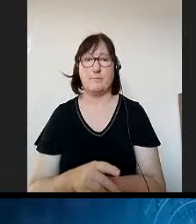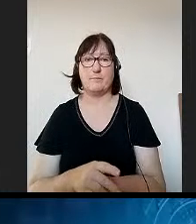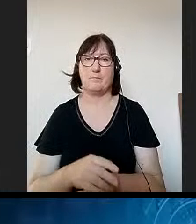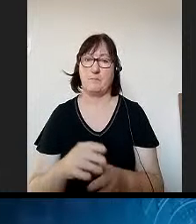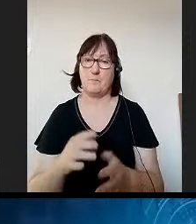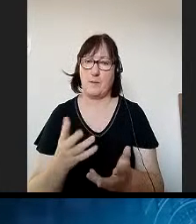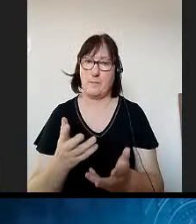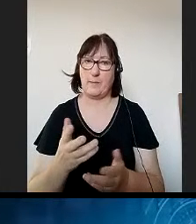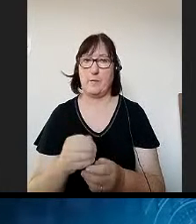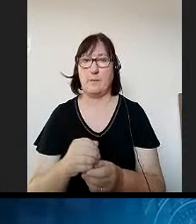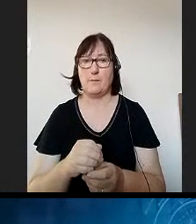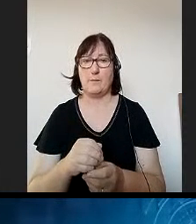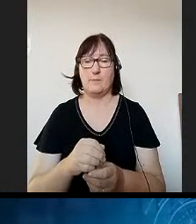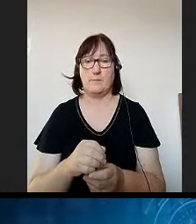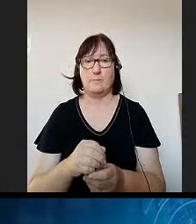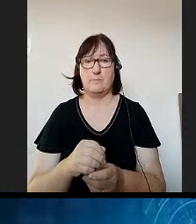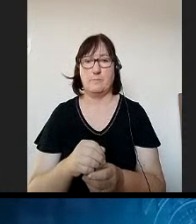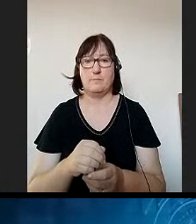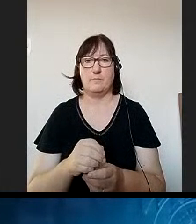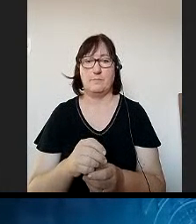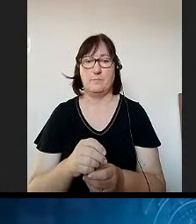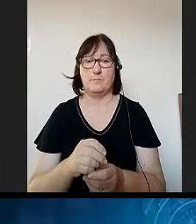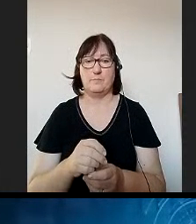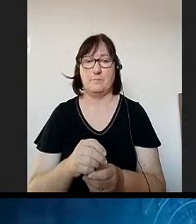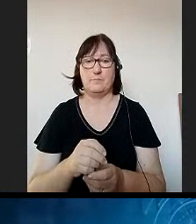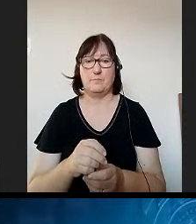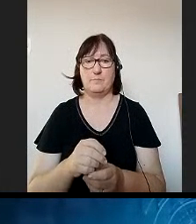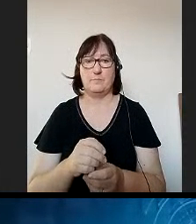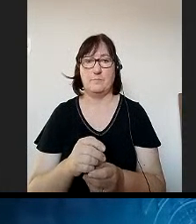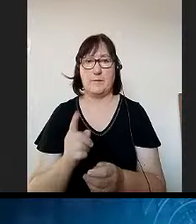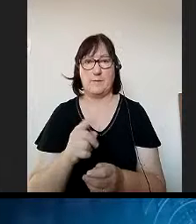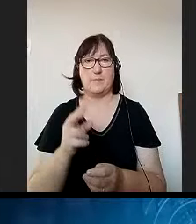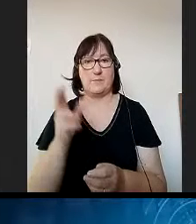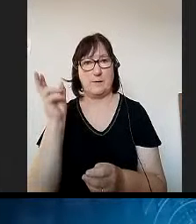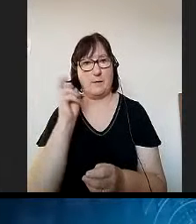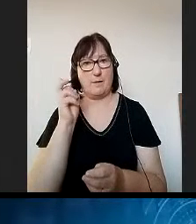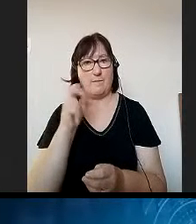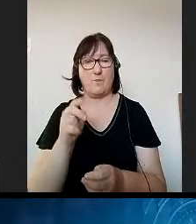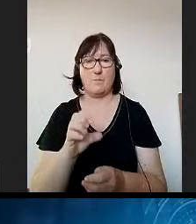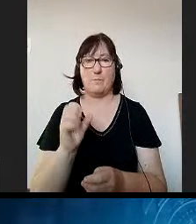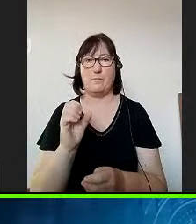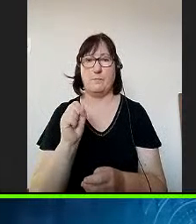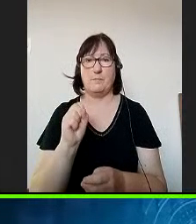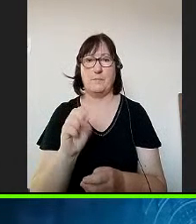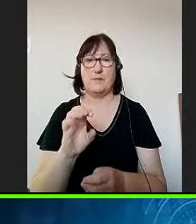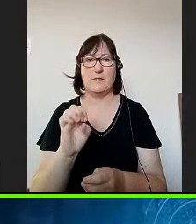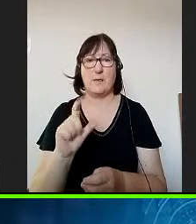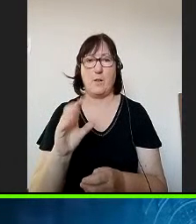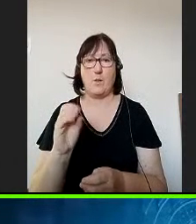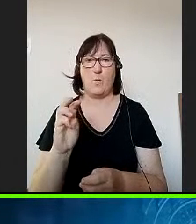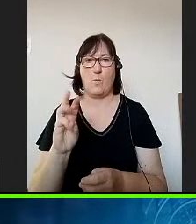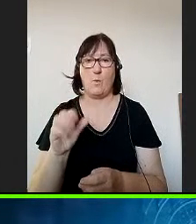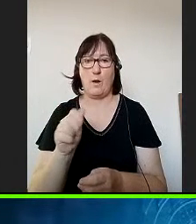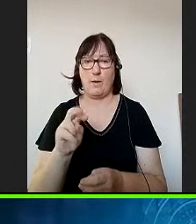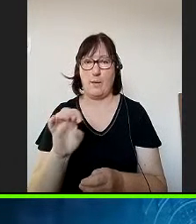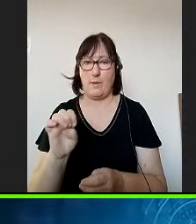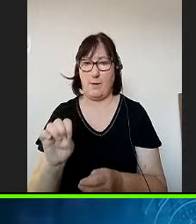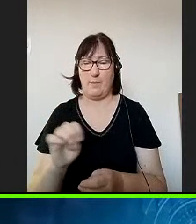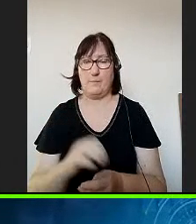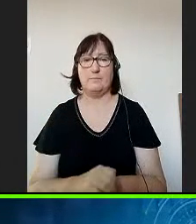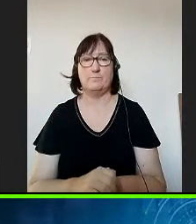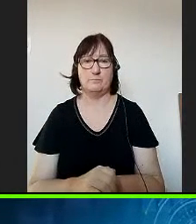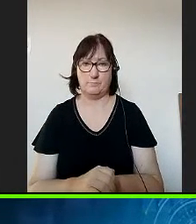confirm if that is the case. Thank you. Thank you very much, Letitia, for that